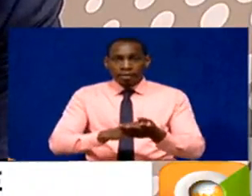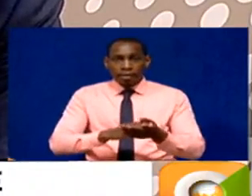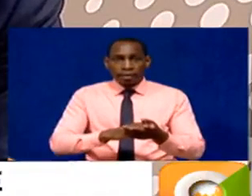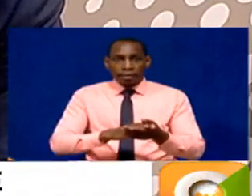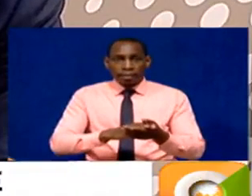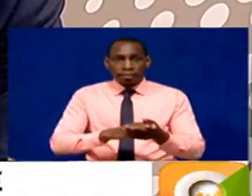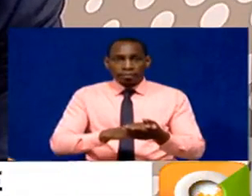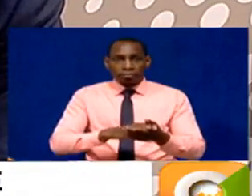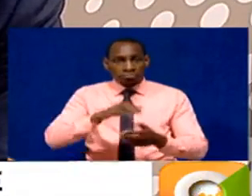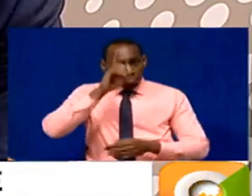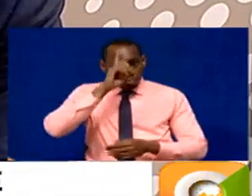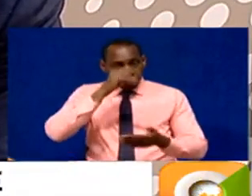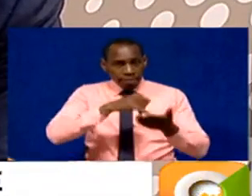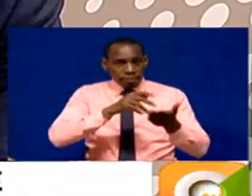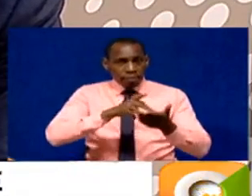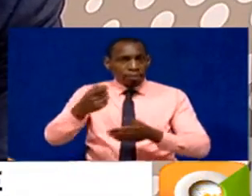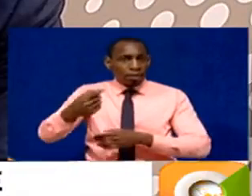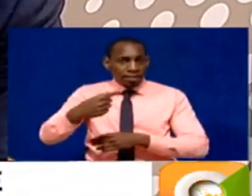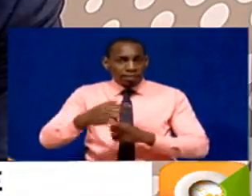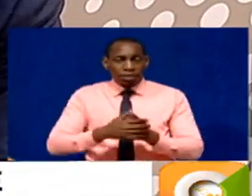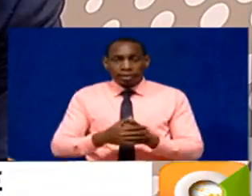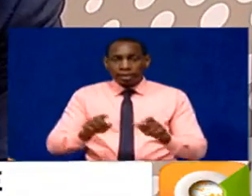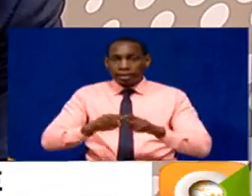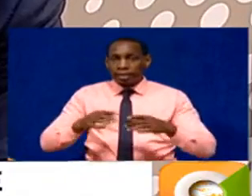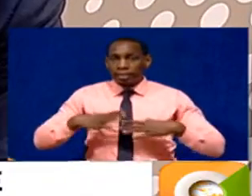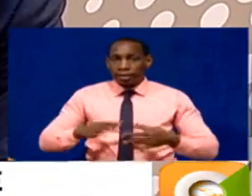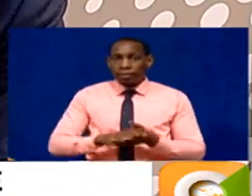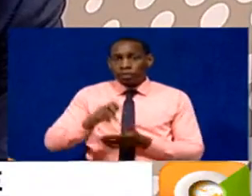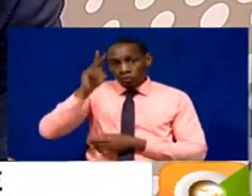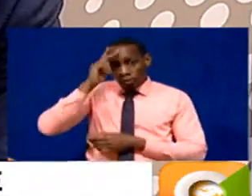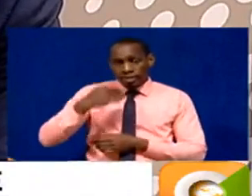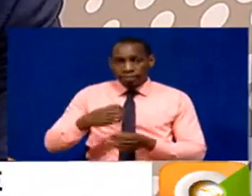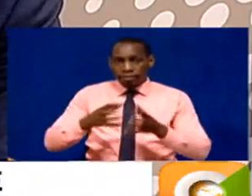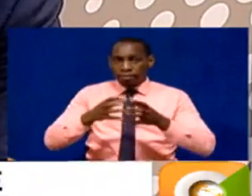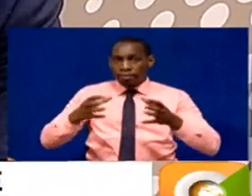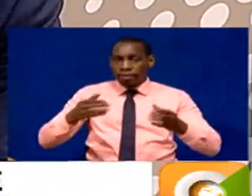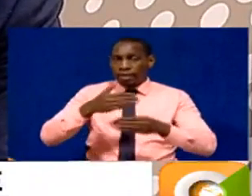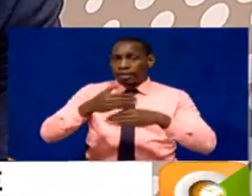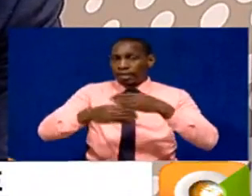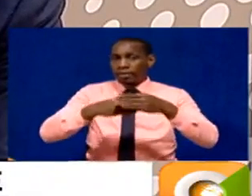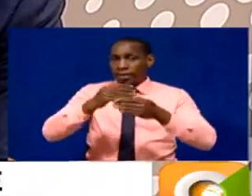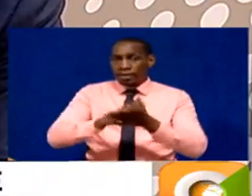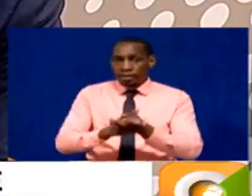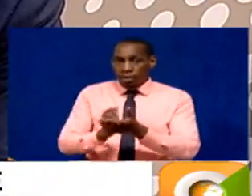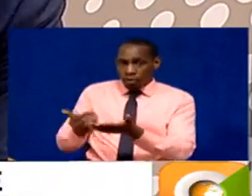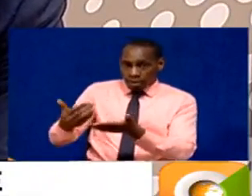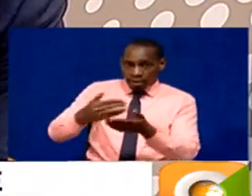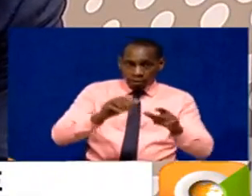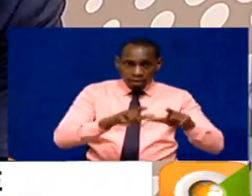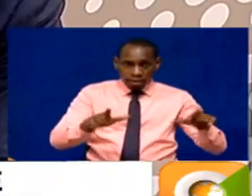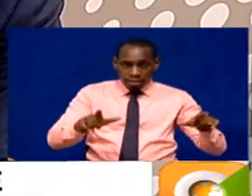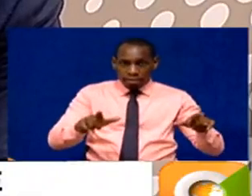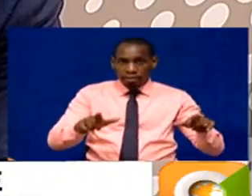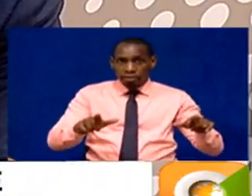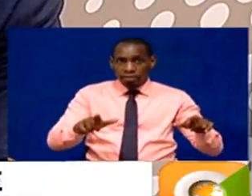speculative involvement in compensation, where people with knowledge about the expansion of the infrastructure accumulate land or